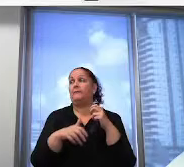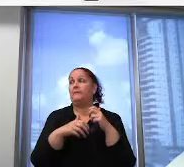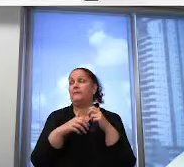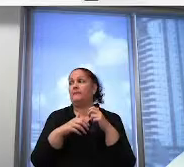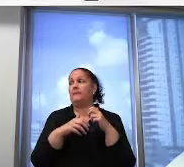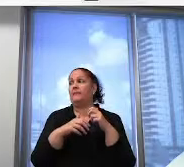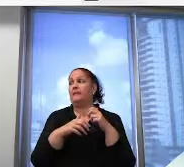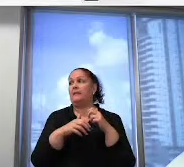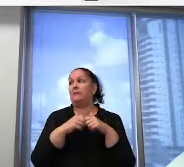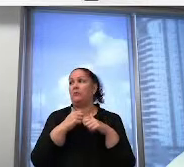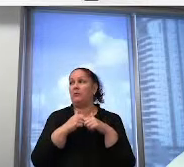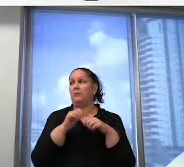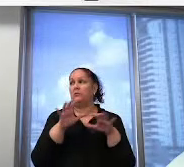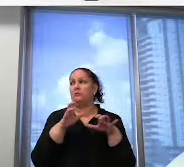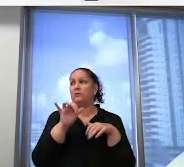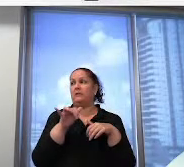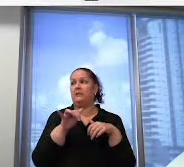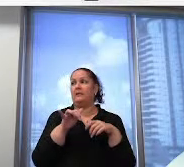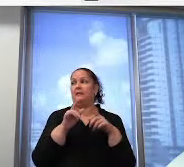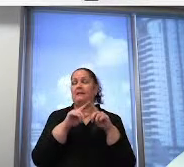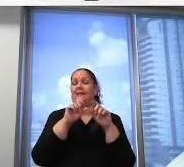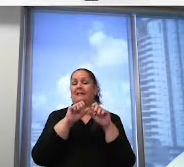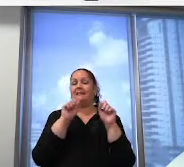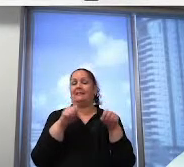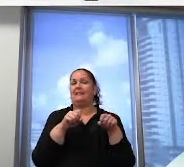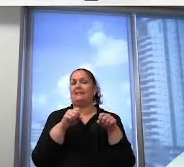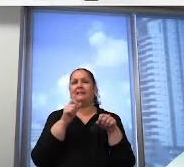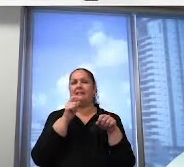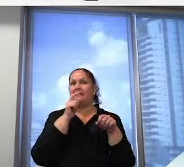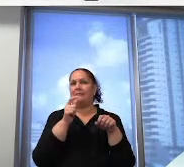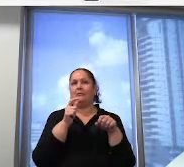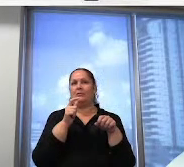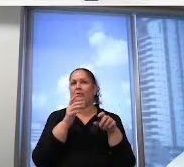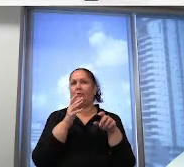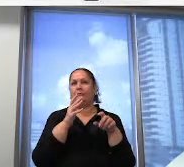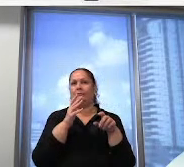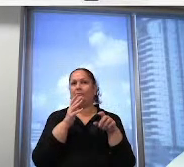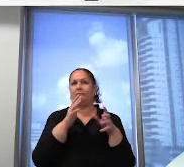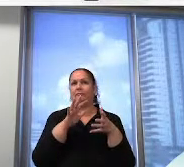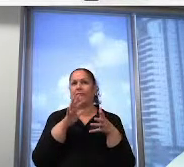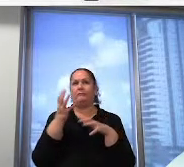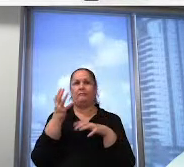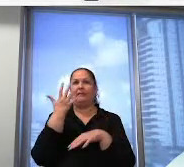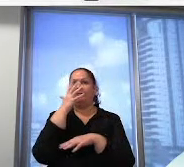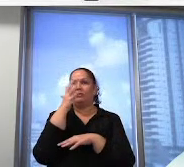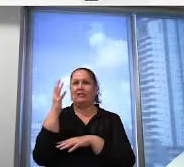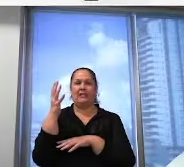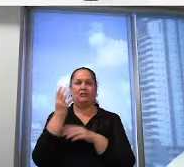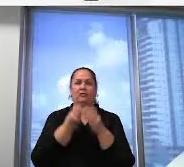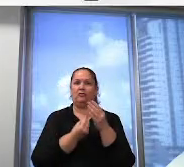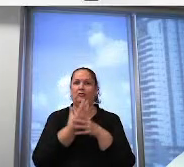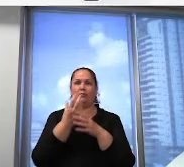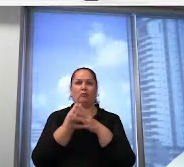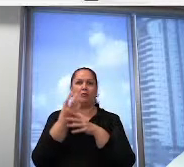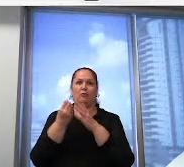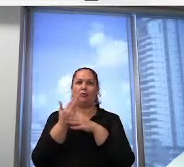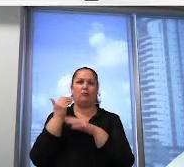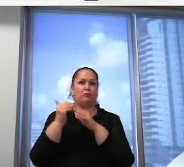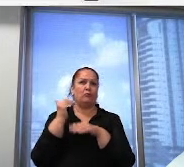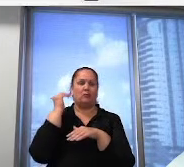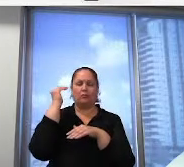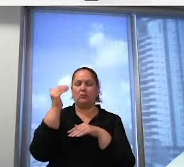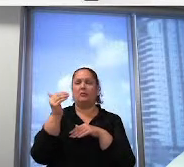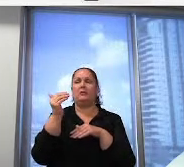going into that is the systems are so overgrown and vegetation growing up